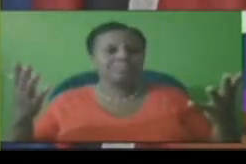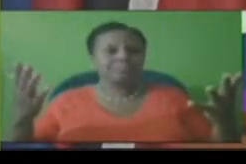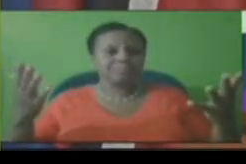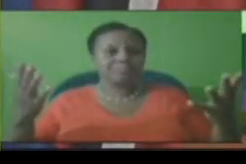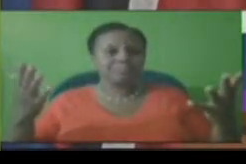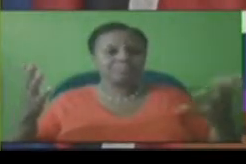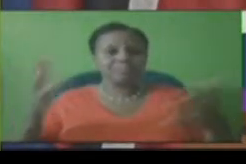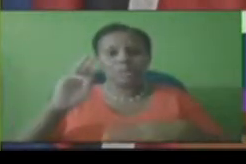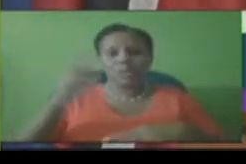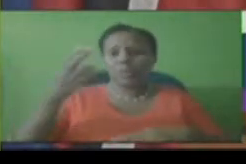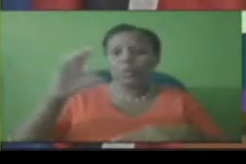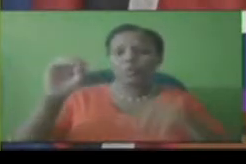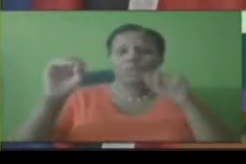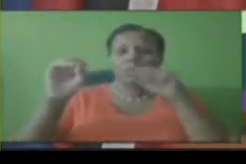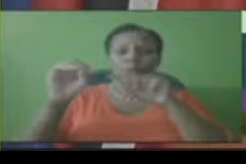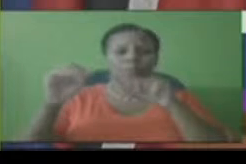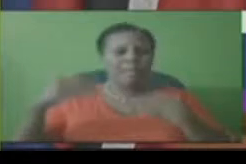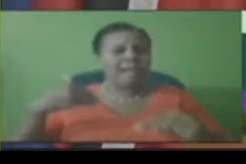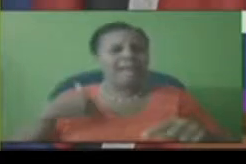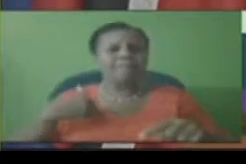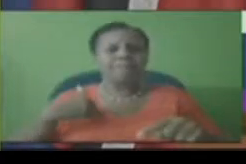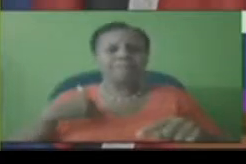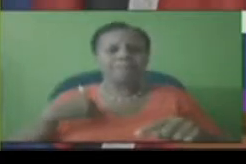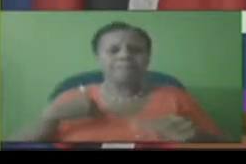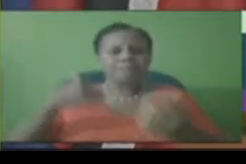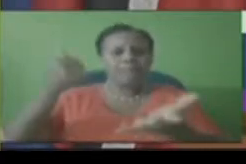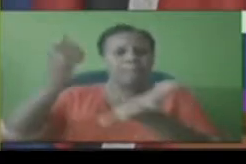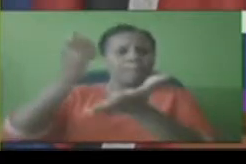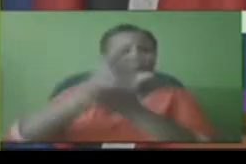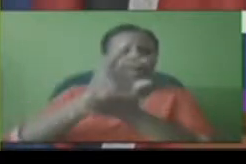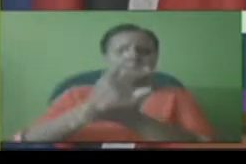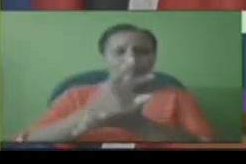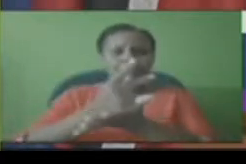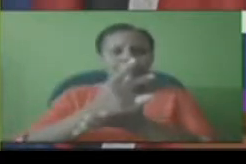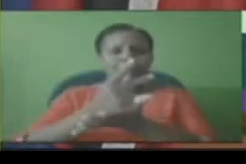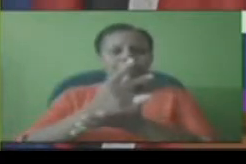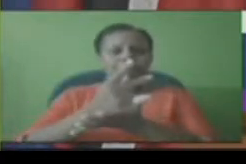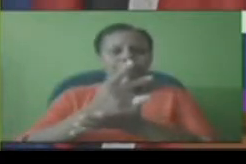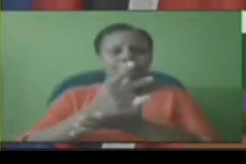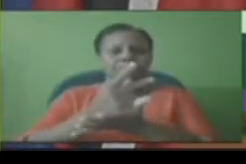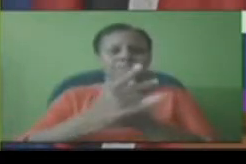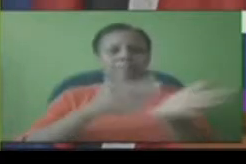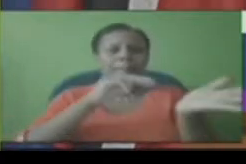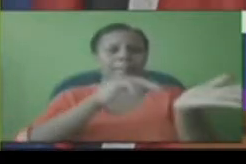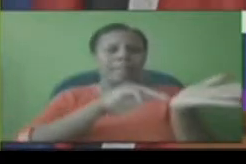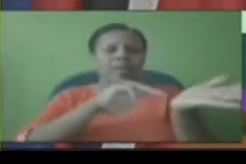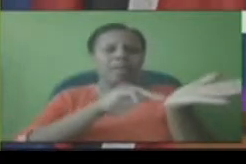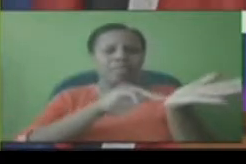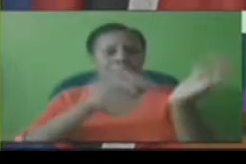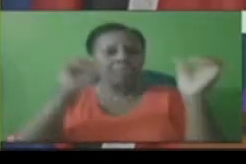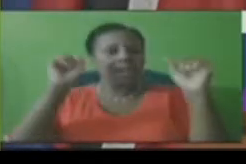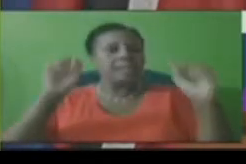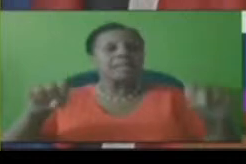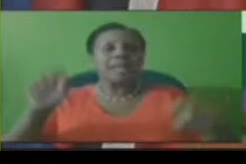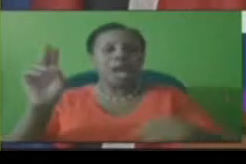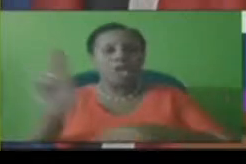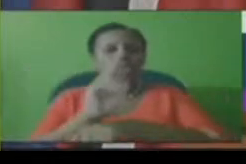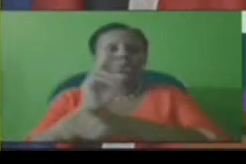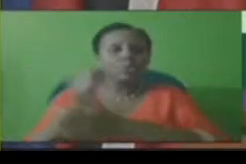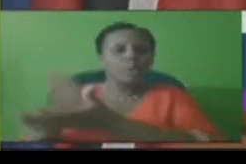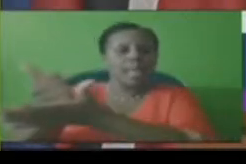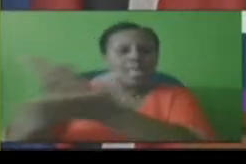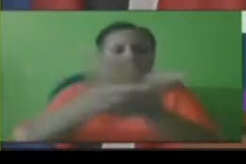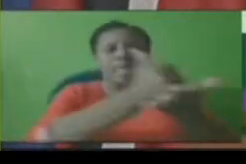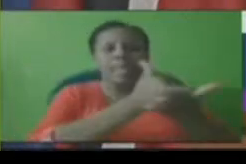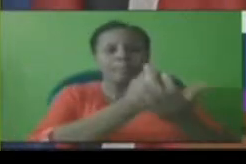approved a drug that we can use to help save patients, help manage patients who are